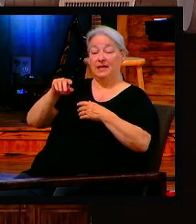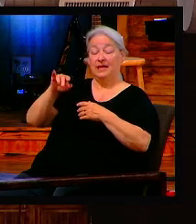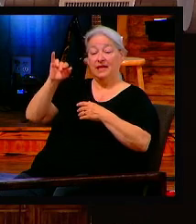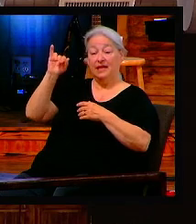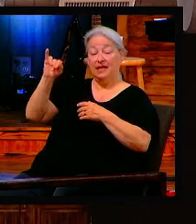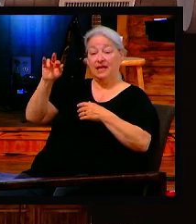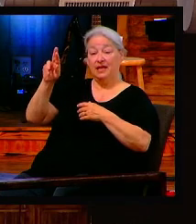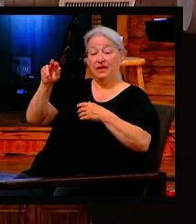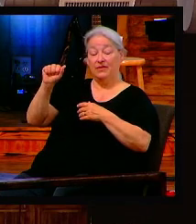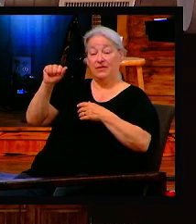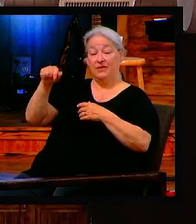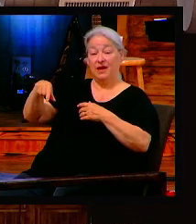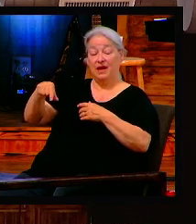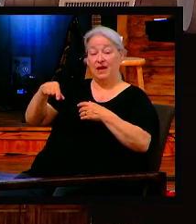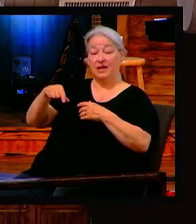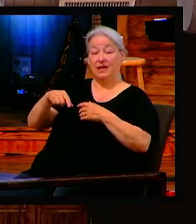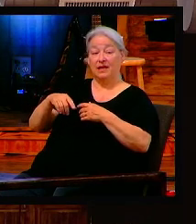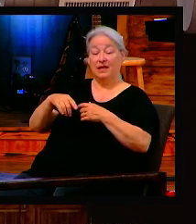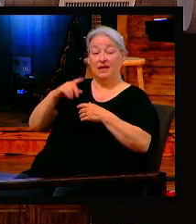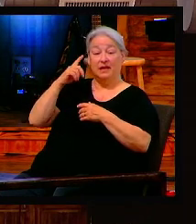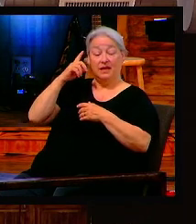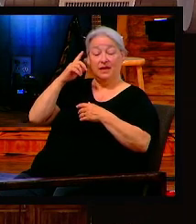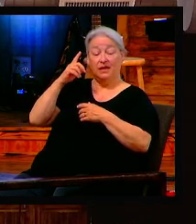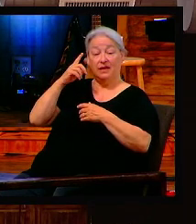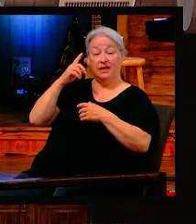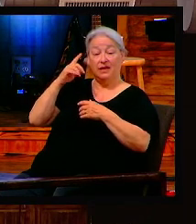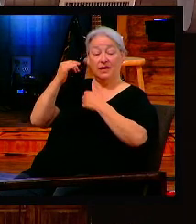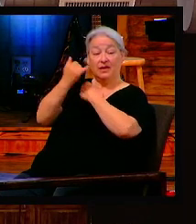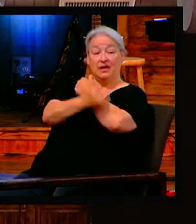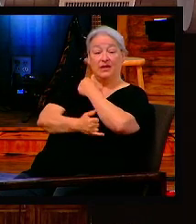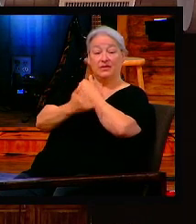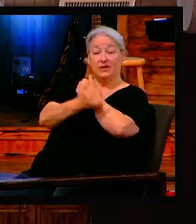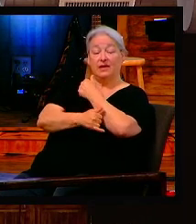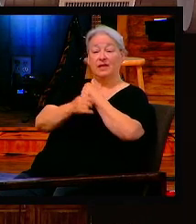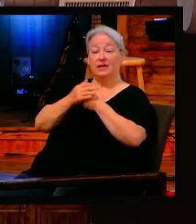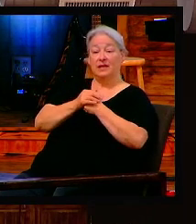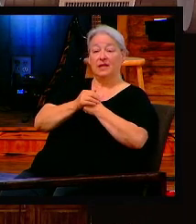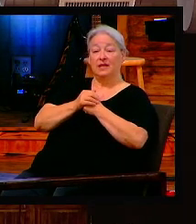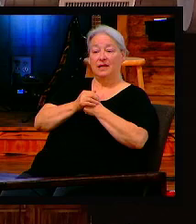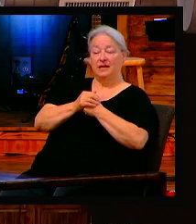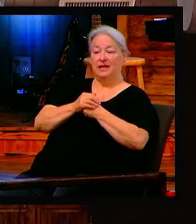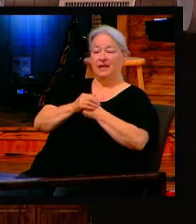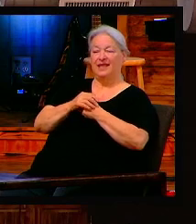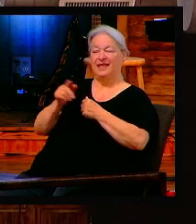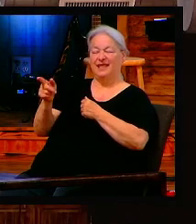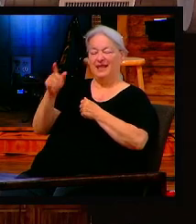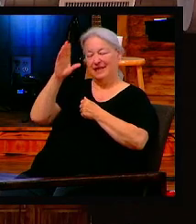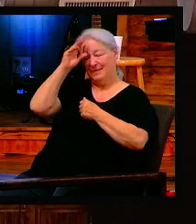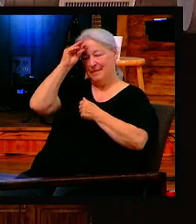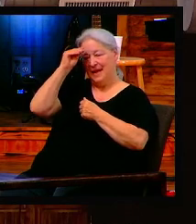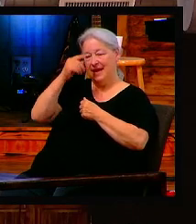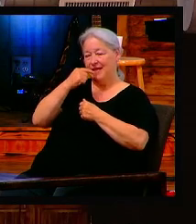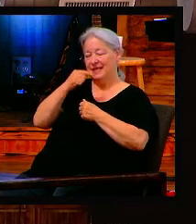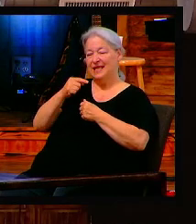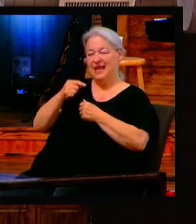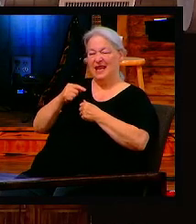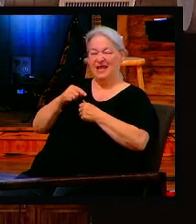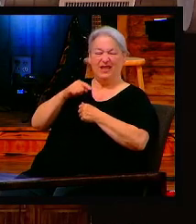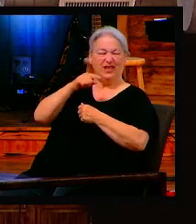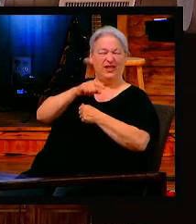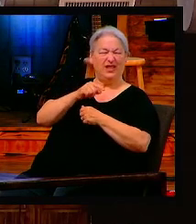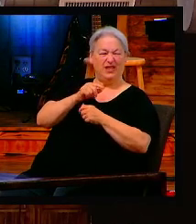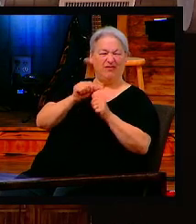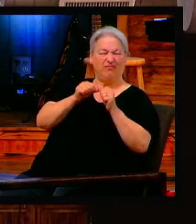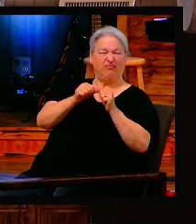secretly make fun of you because I tried to listen to your messages because we were friends, but you keep crying. And I was like, I can't put up with this. And I just turn it off. I'm not watching